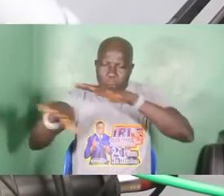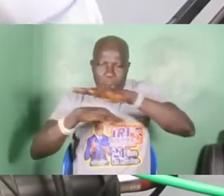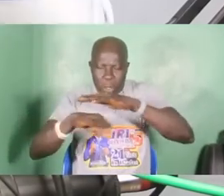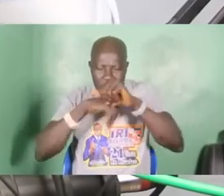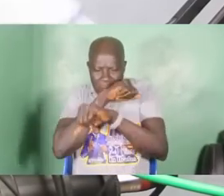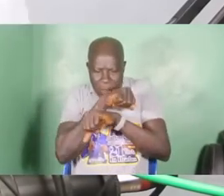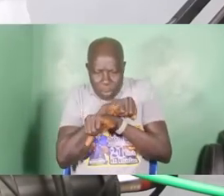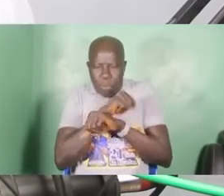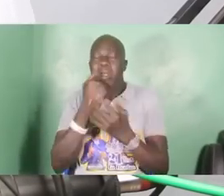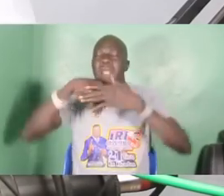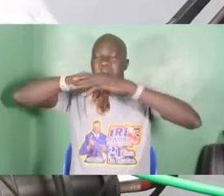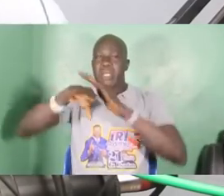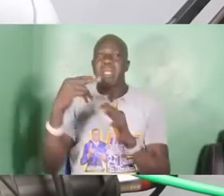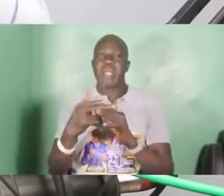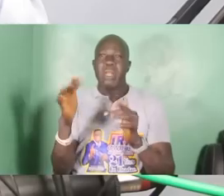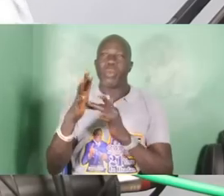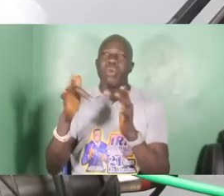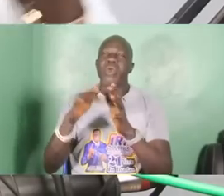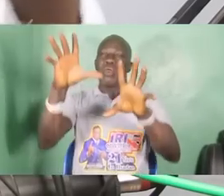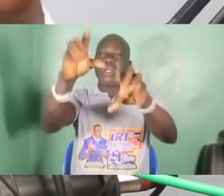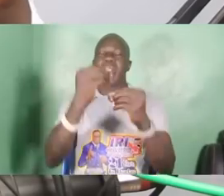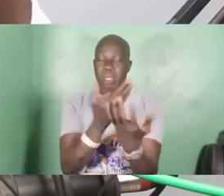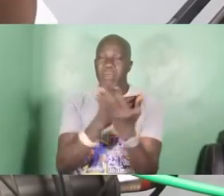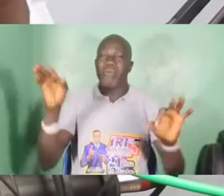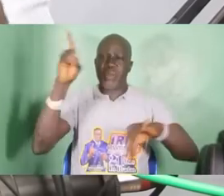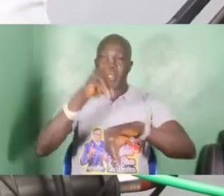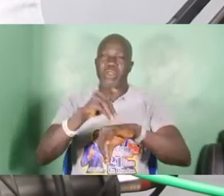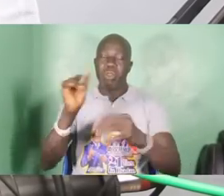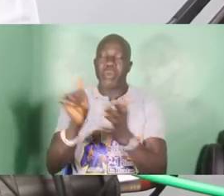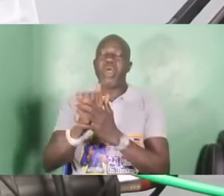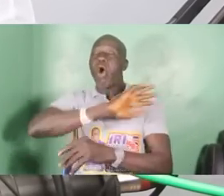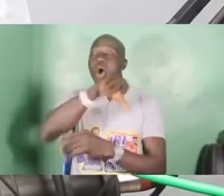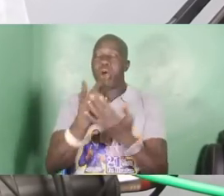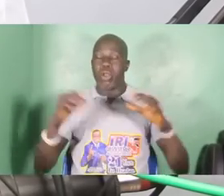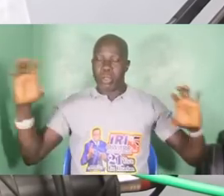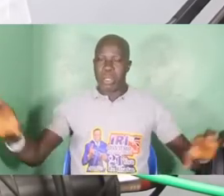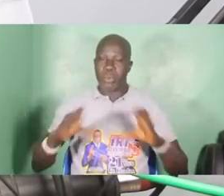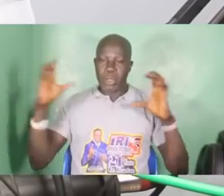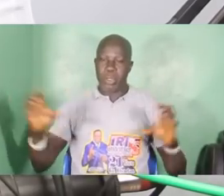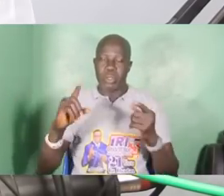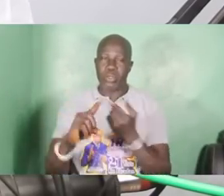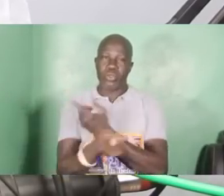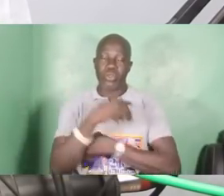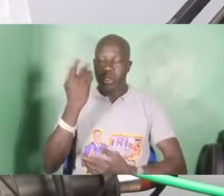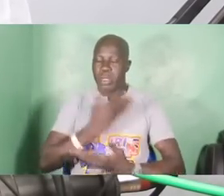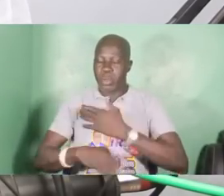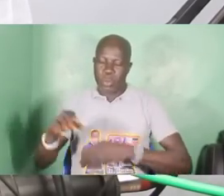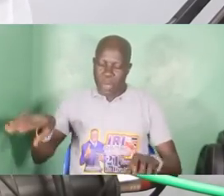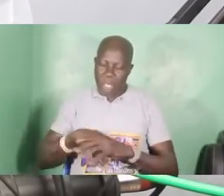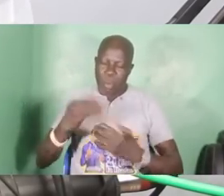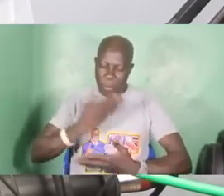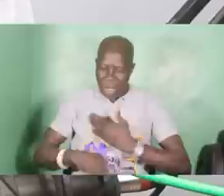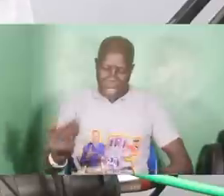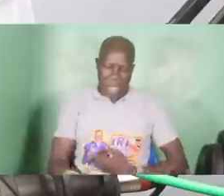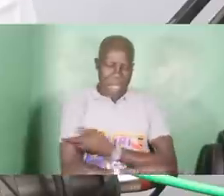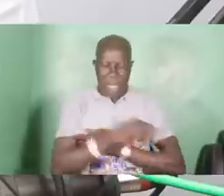are still on that in the name of Jesus. We see menera. Freedom. All the celebrants of today. And